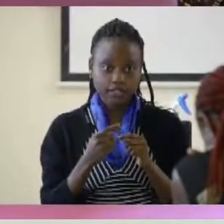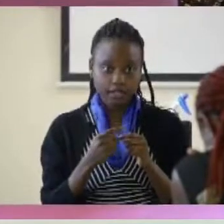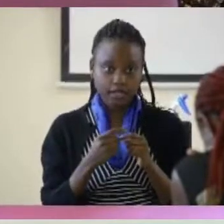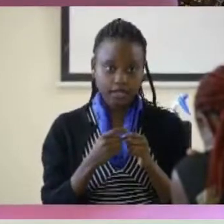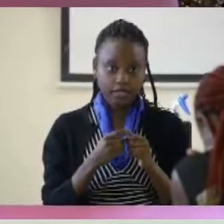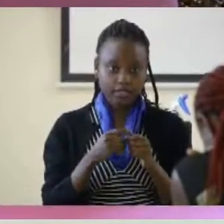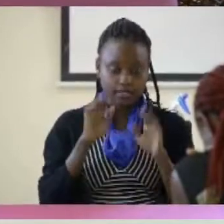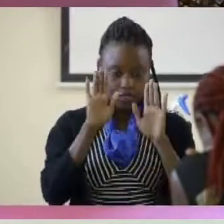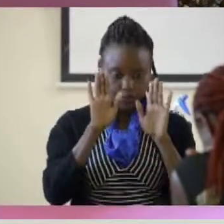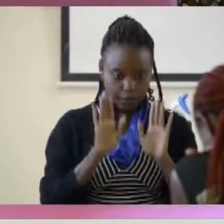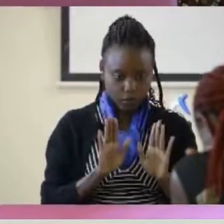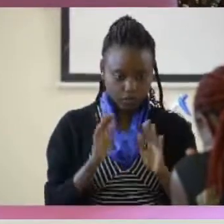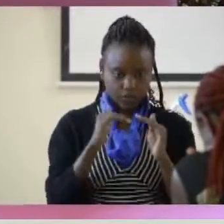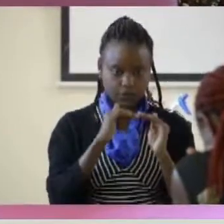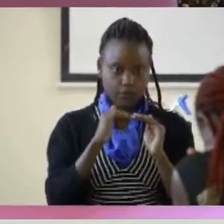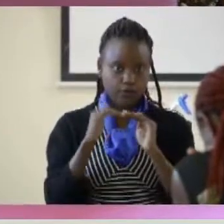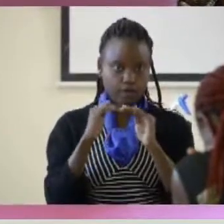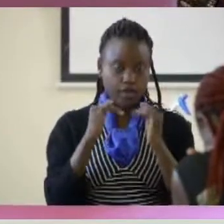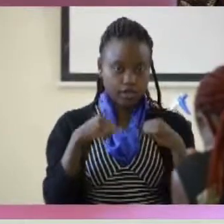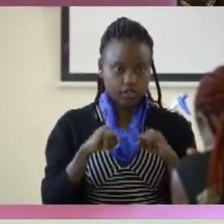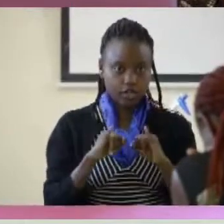essential for fair trial.